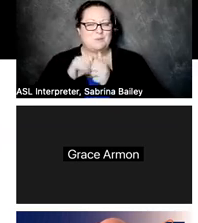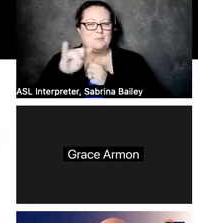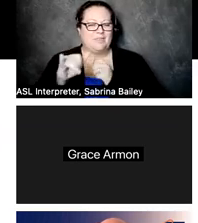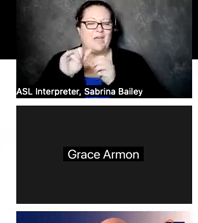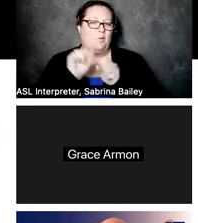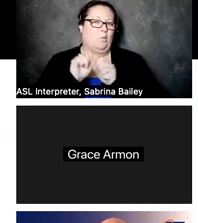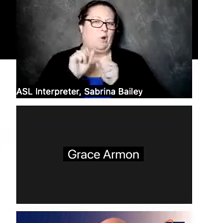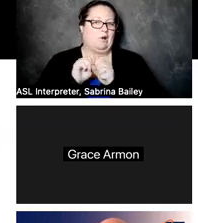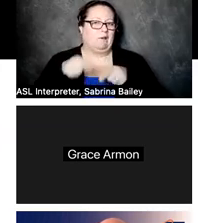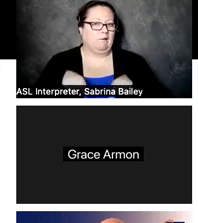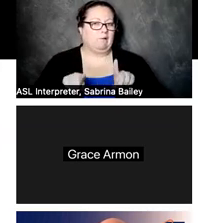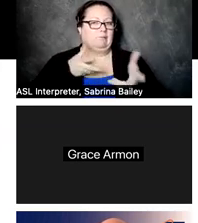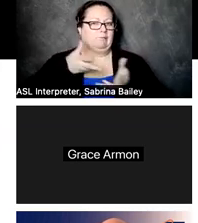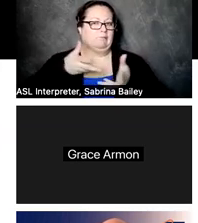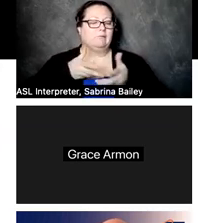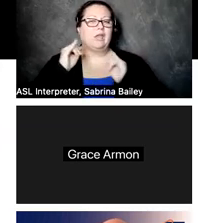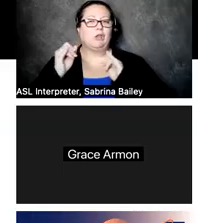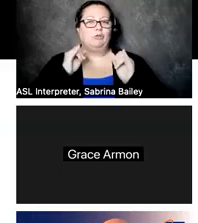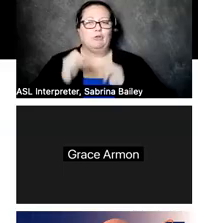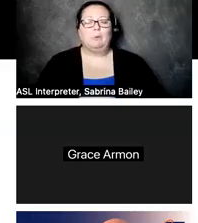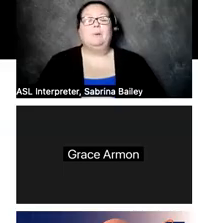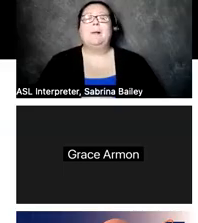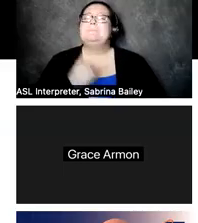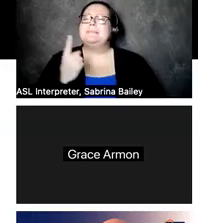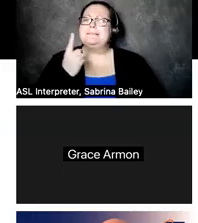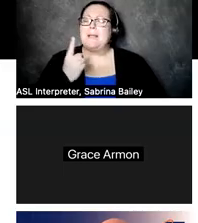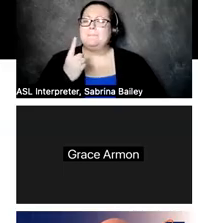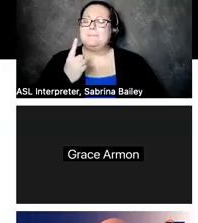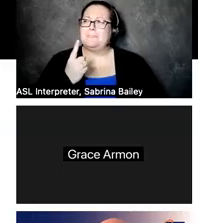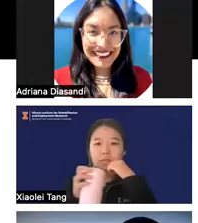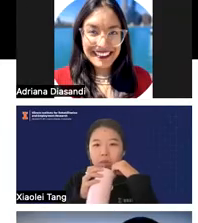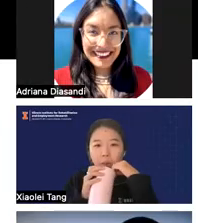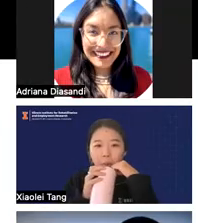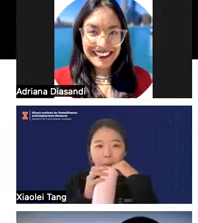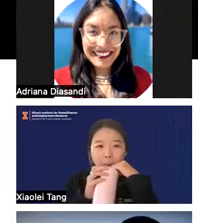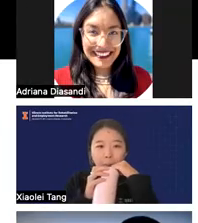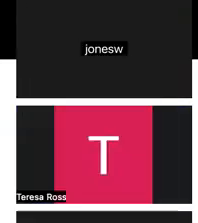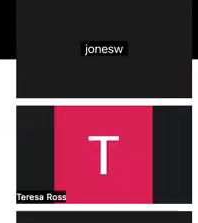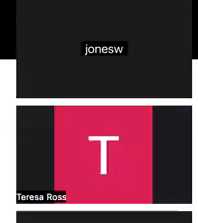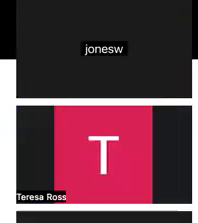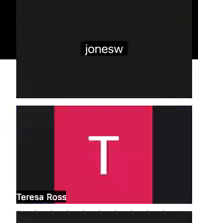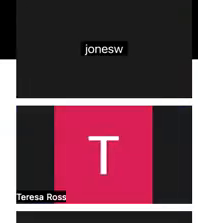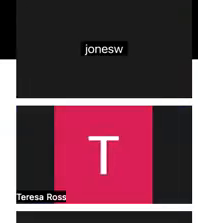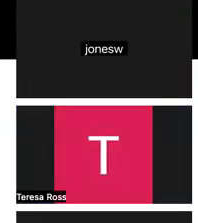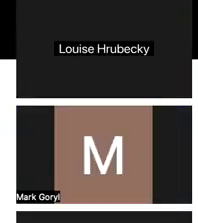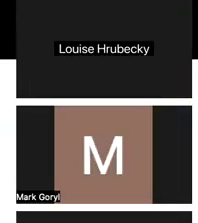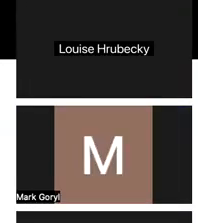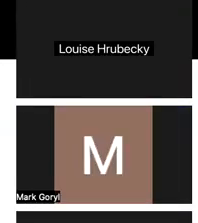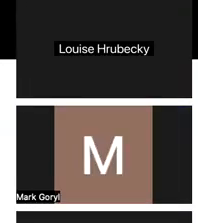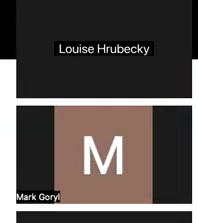interview. And something that was kind of unique about this was